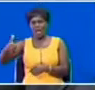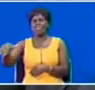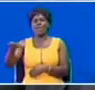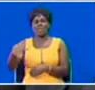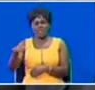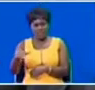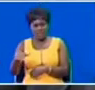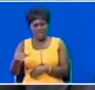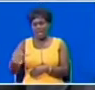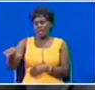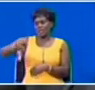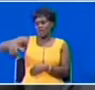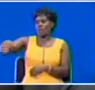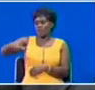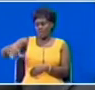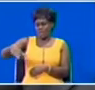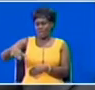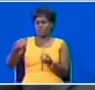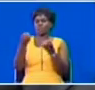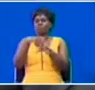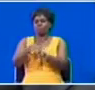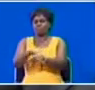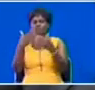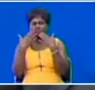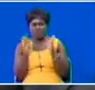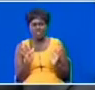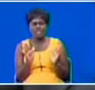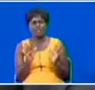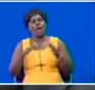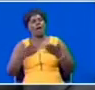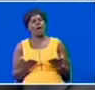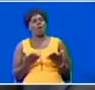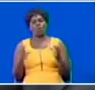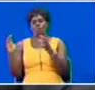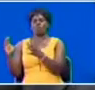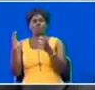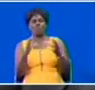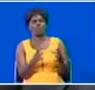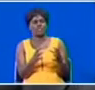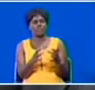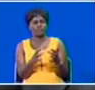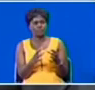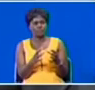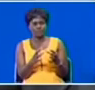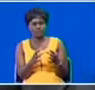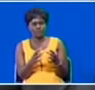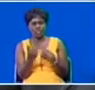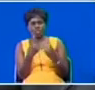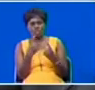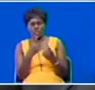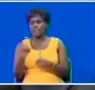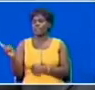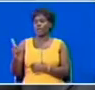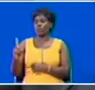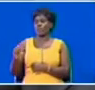areas, these are areas that are fully integrated in terms of communities. If you are to talk of Nairobi,